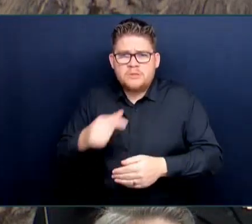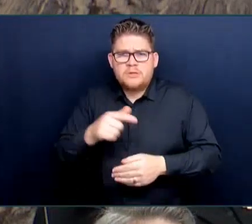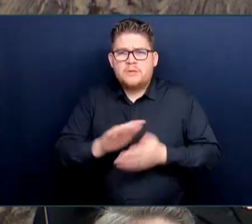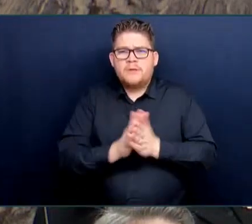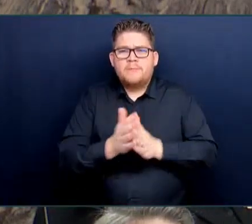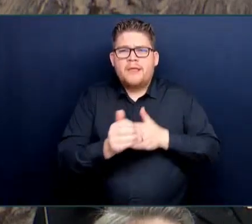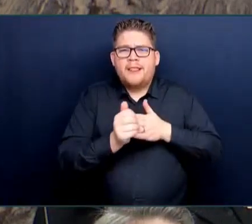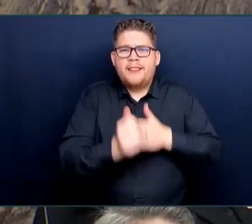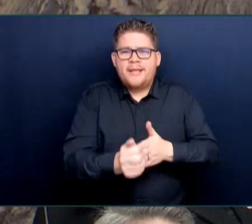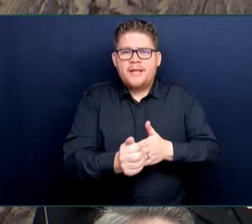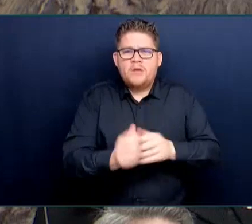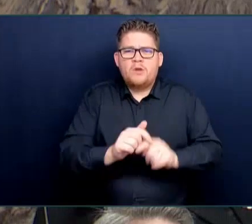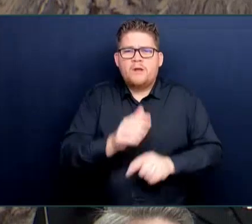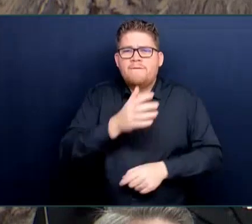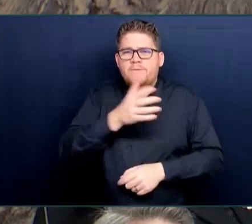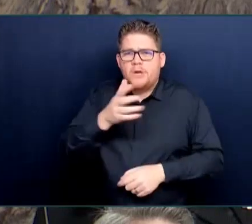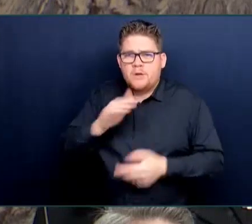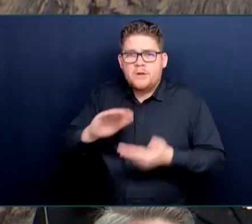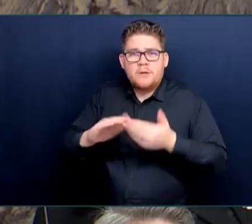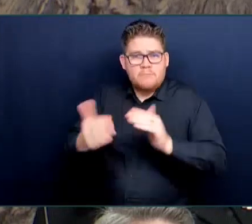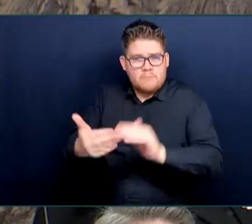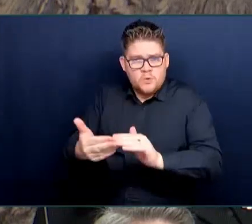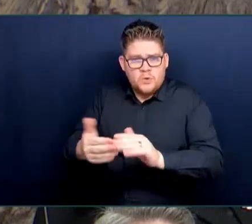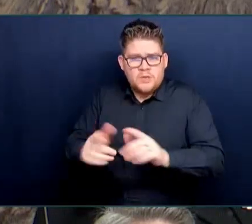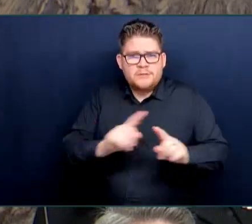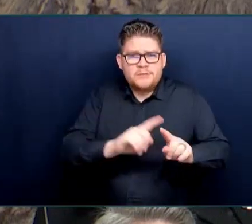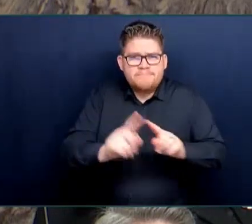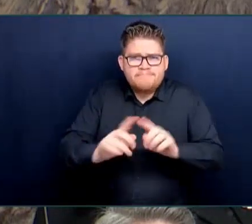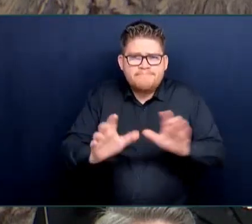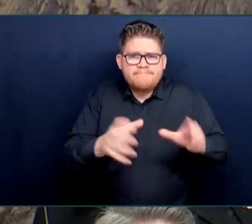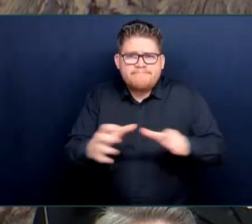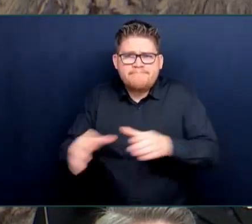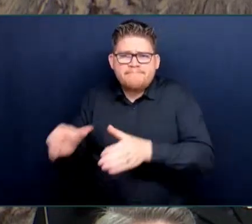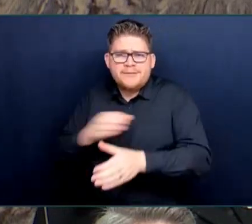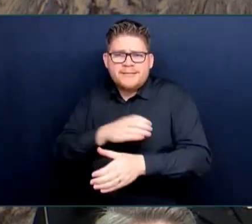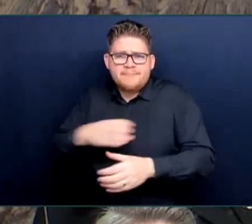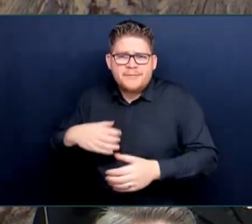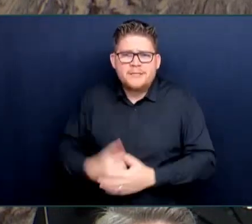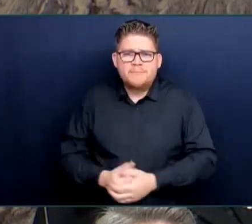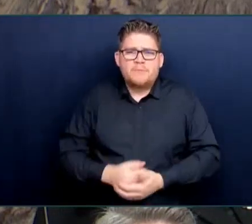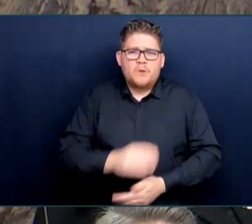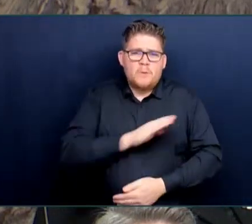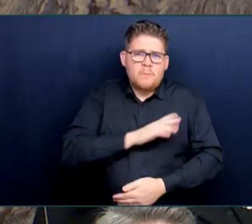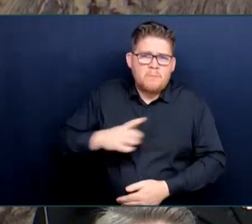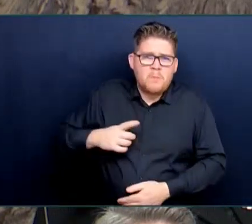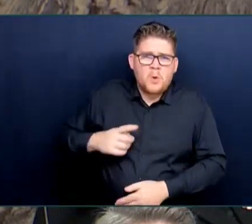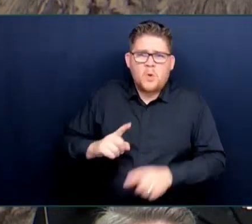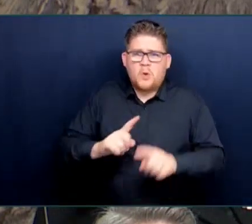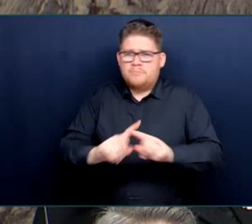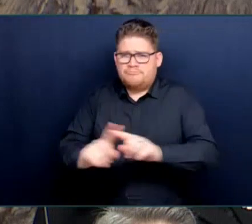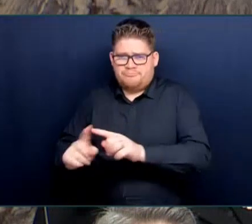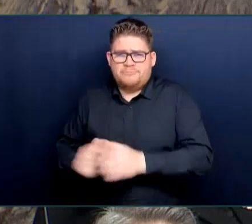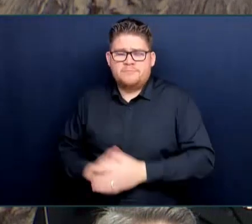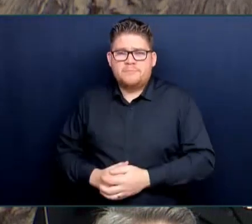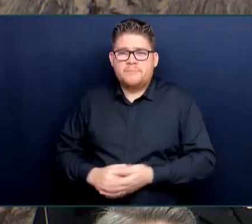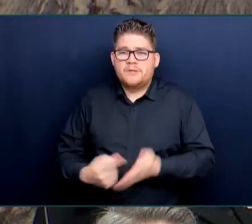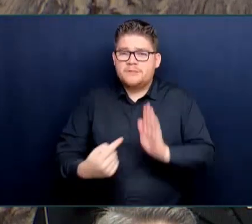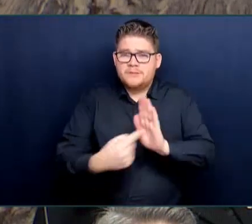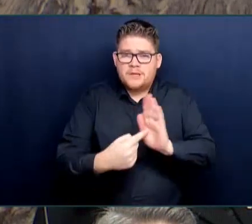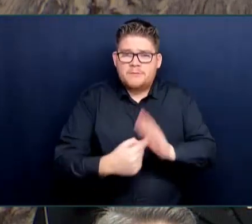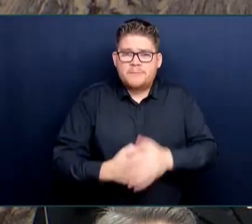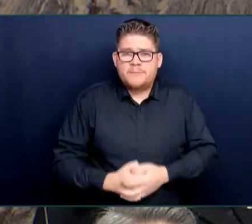various committees, panels, associations, and boards. To name just a few, Jack sat on boards of committees such as the Canadian FEB